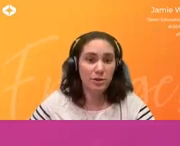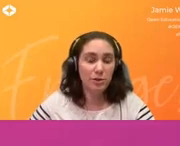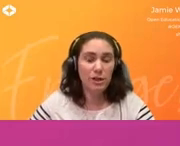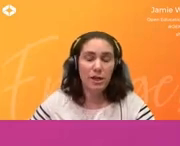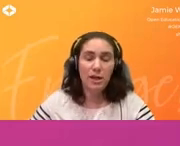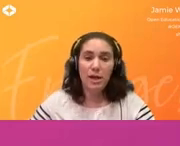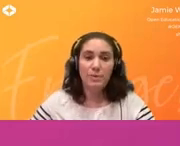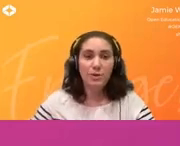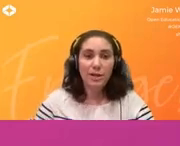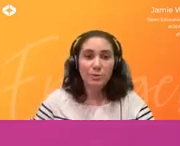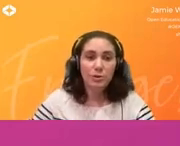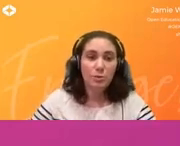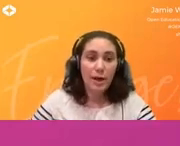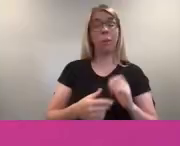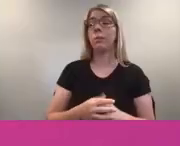open pedagogy.